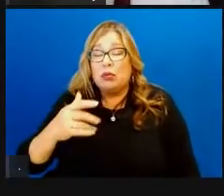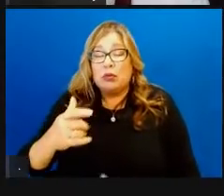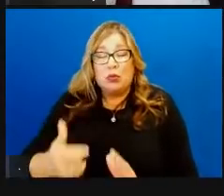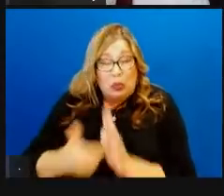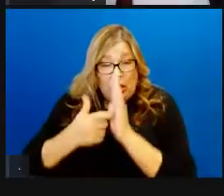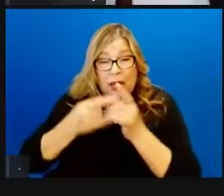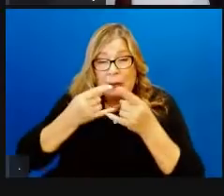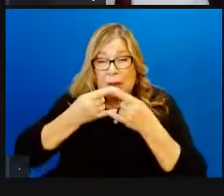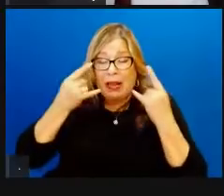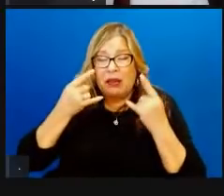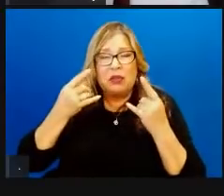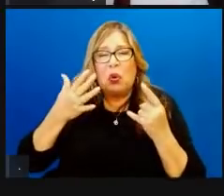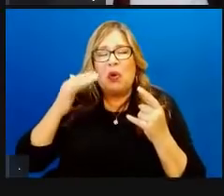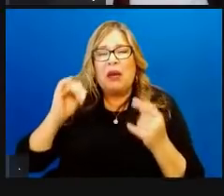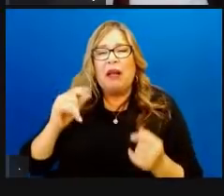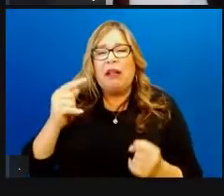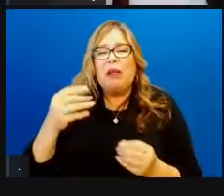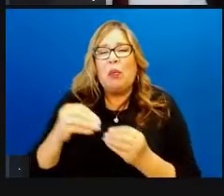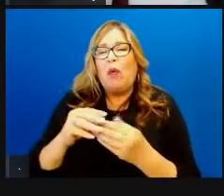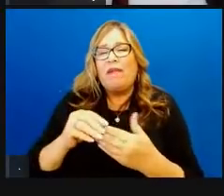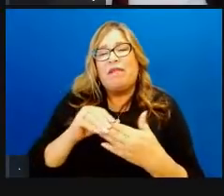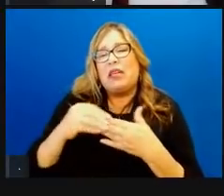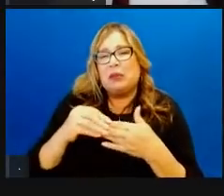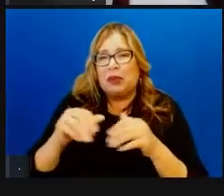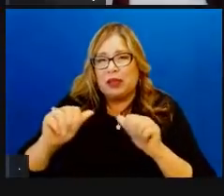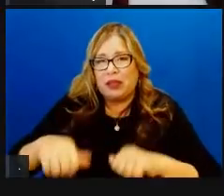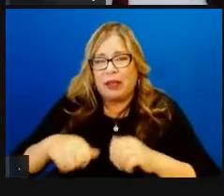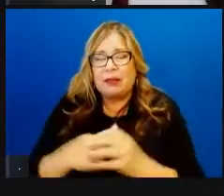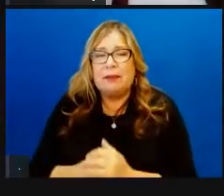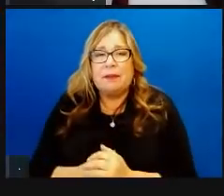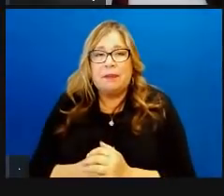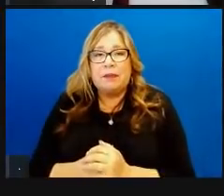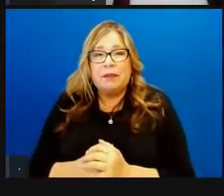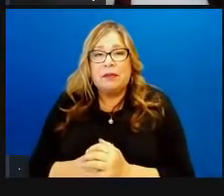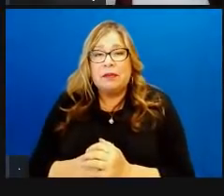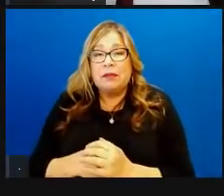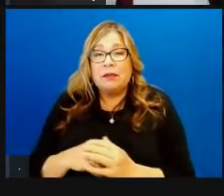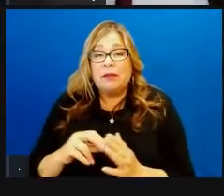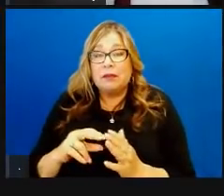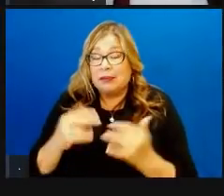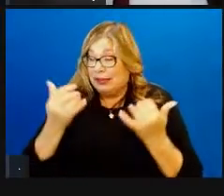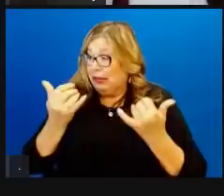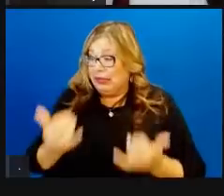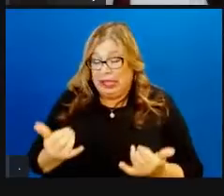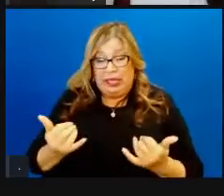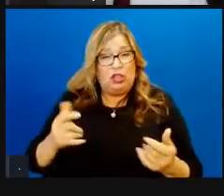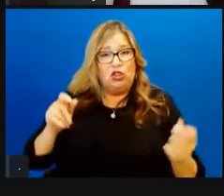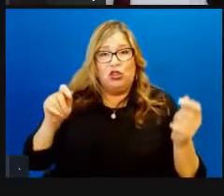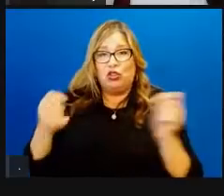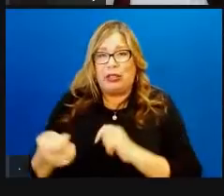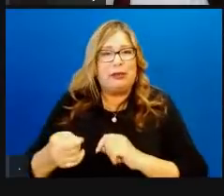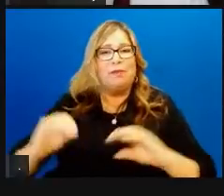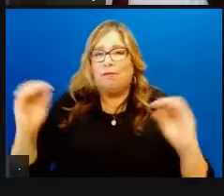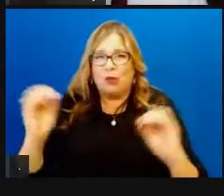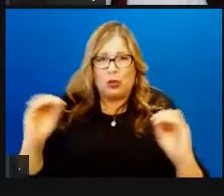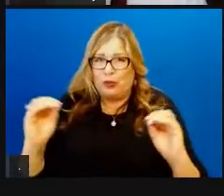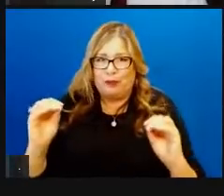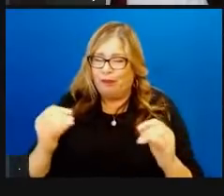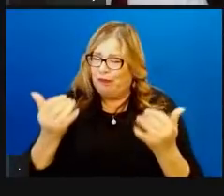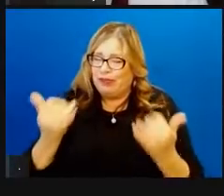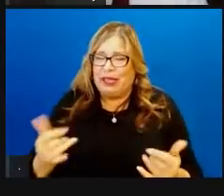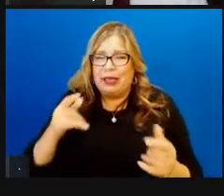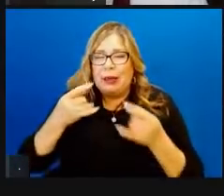requirement in school. We will today not make a change. There'll be no change in the masking requirement,